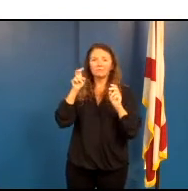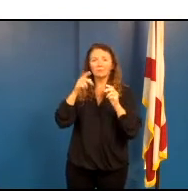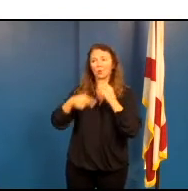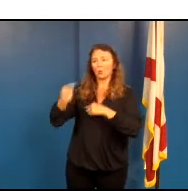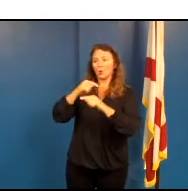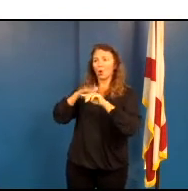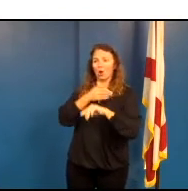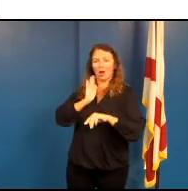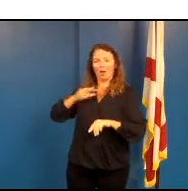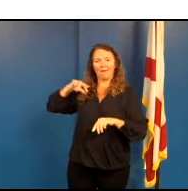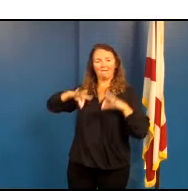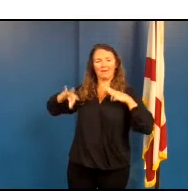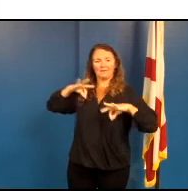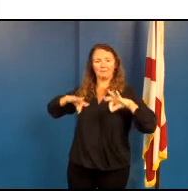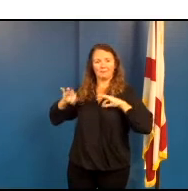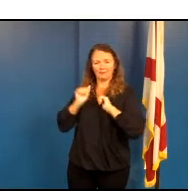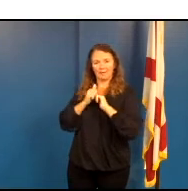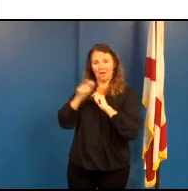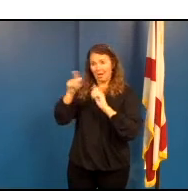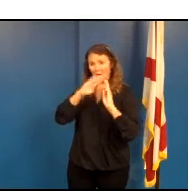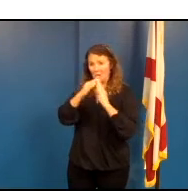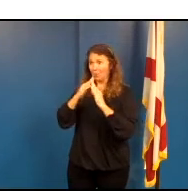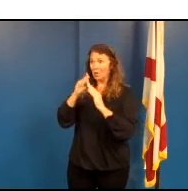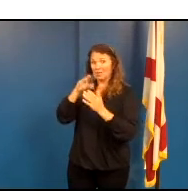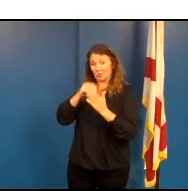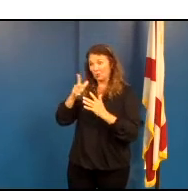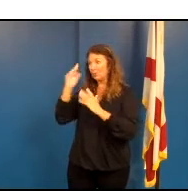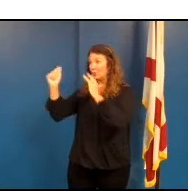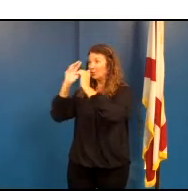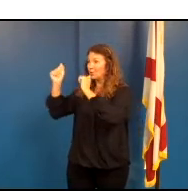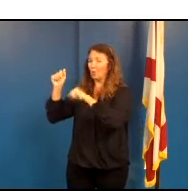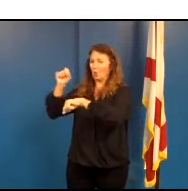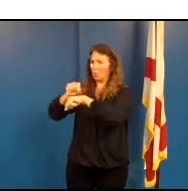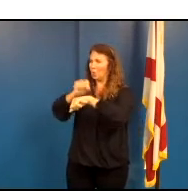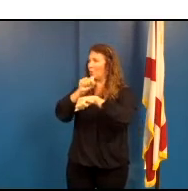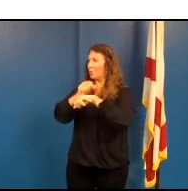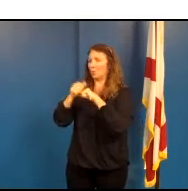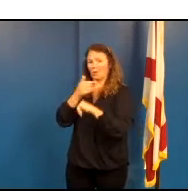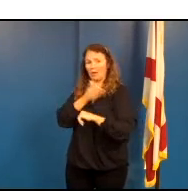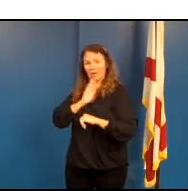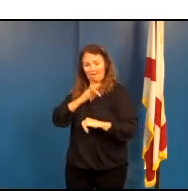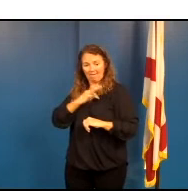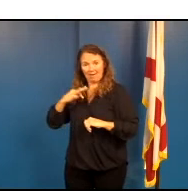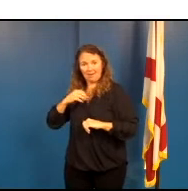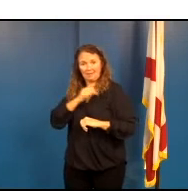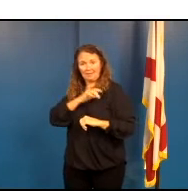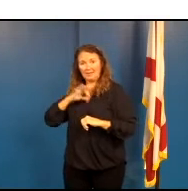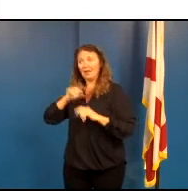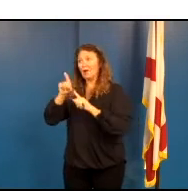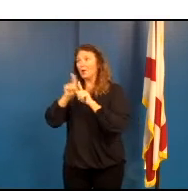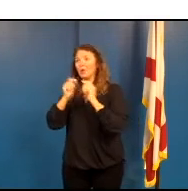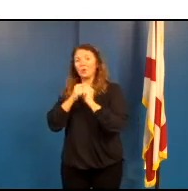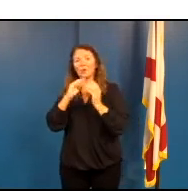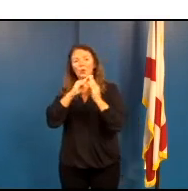economic impact of our students out in the community, side by side, hand by hand with our faculty and with community